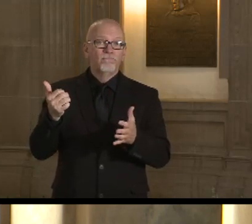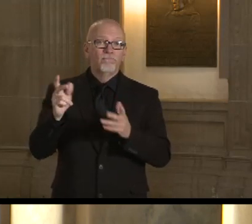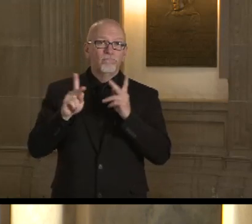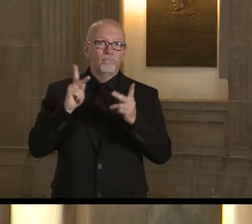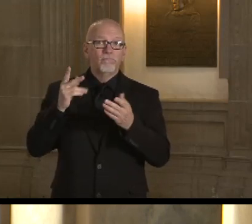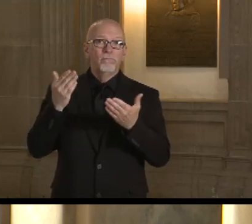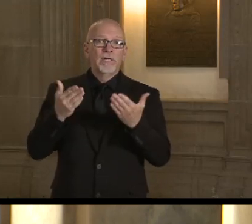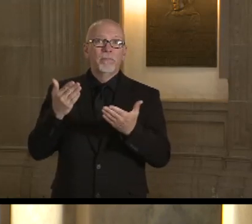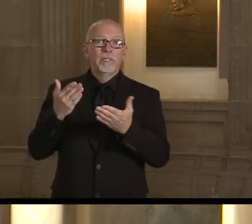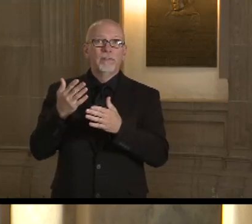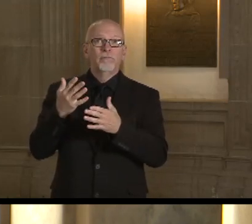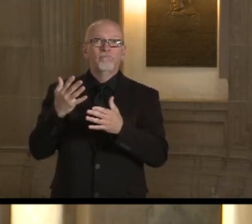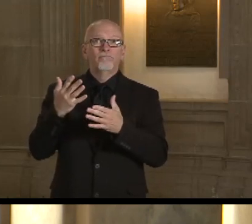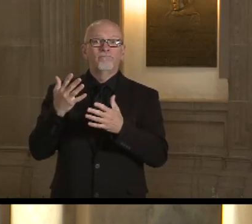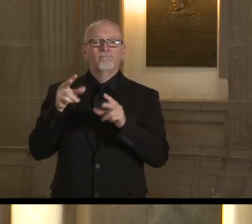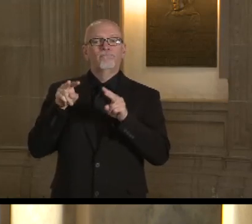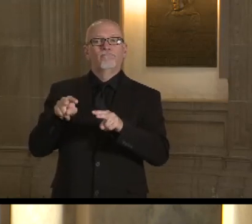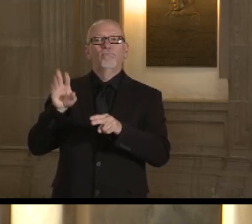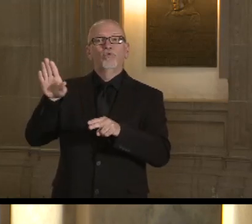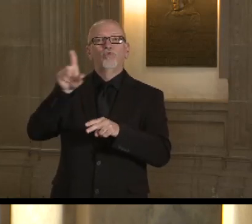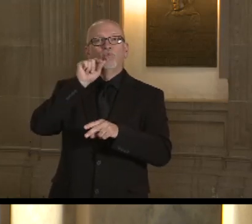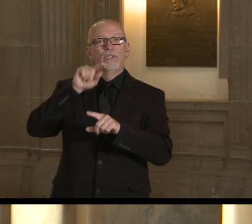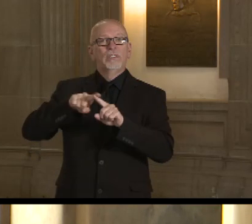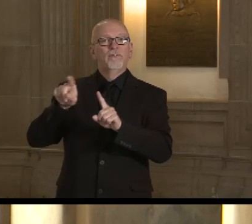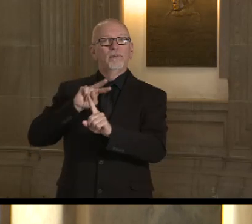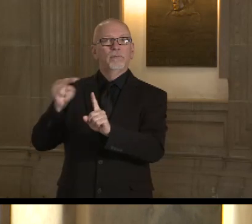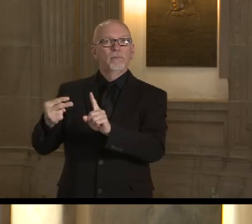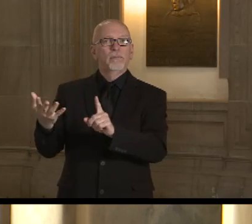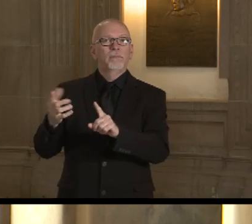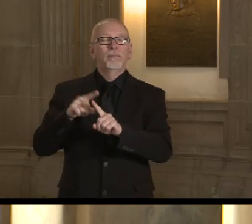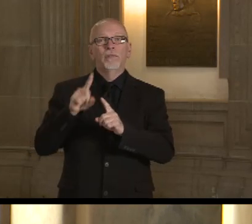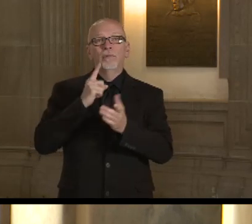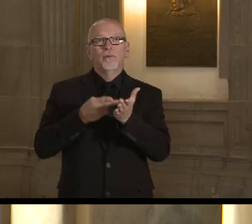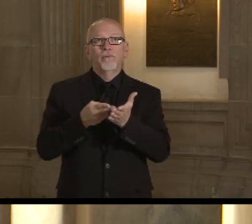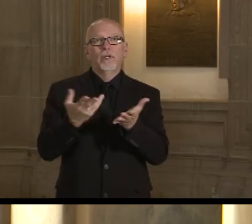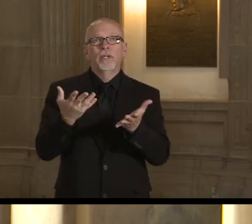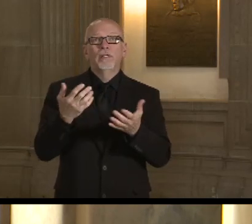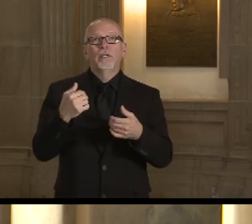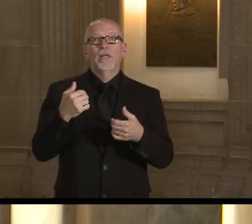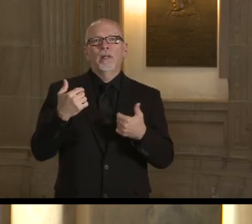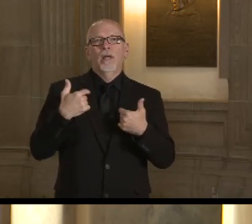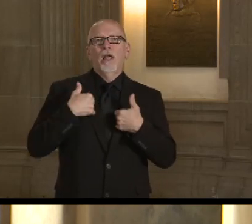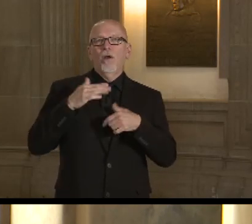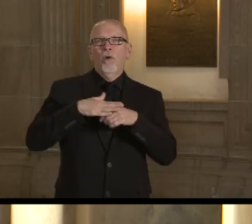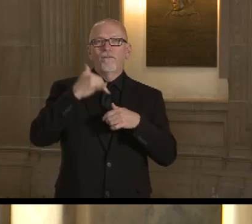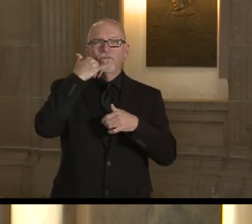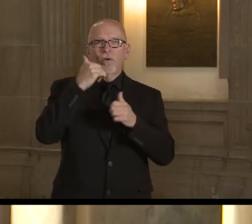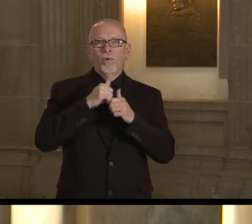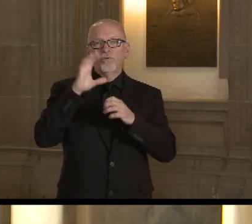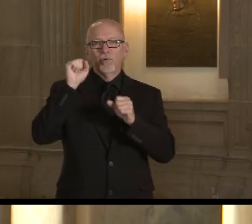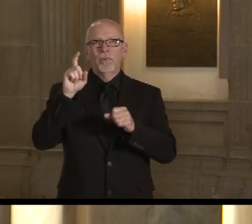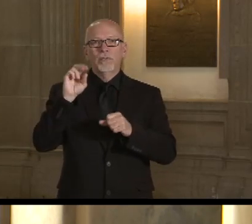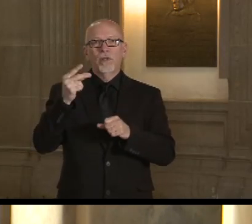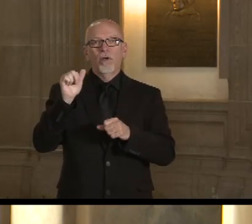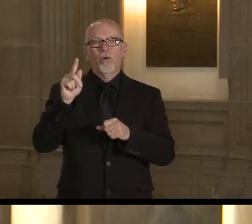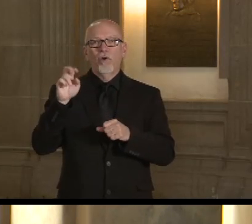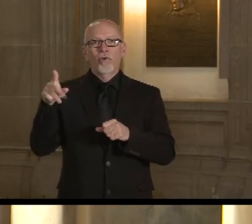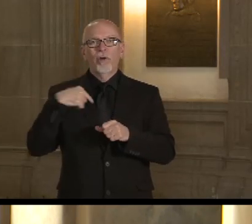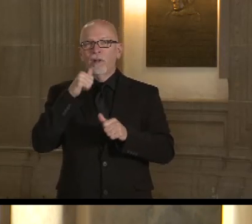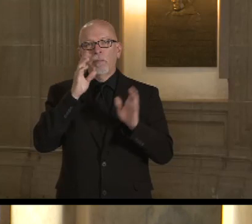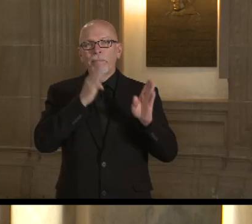Folks may receive those tweets differently, but quite frankly, I've been on the phone with Superintendent Doug Carter